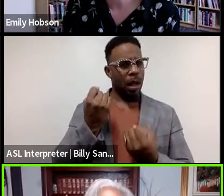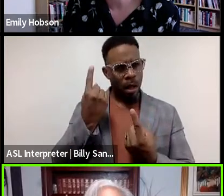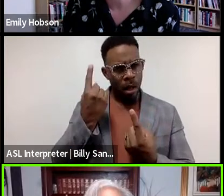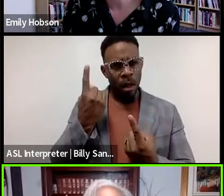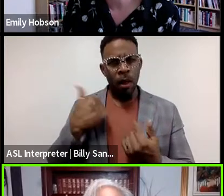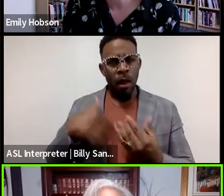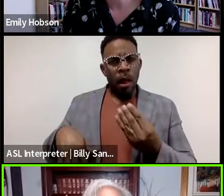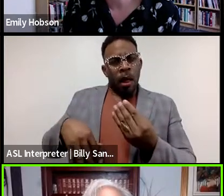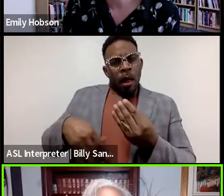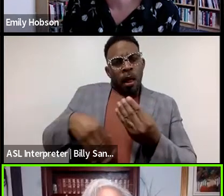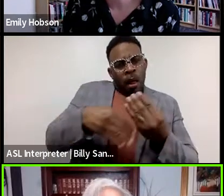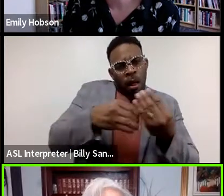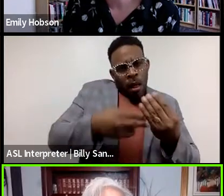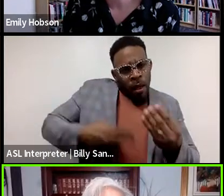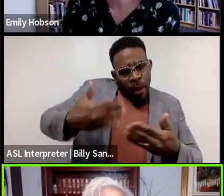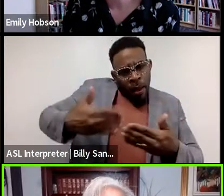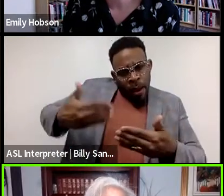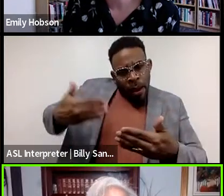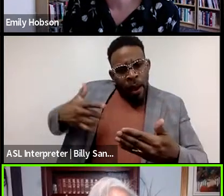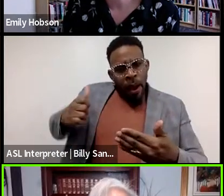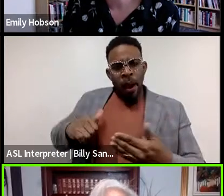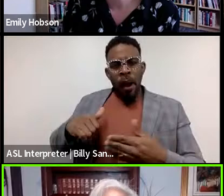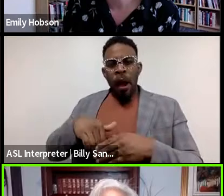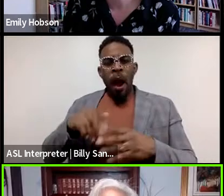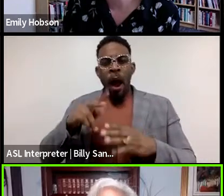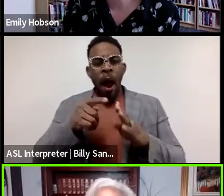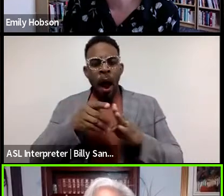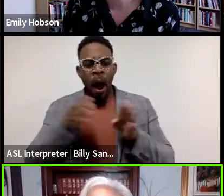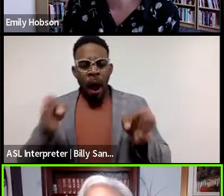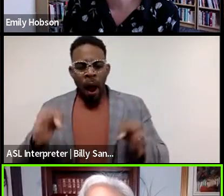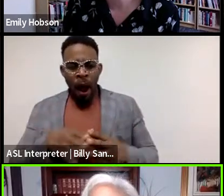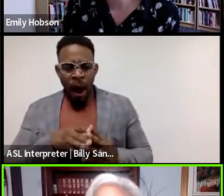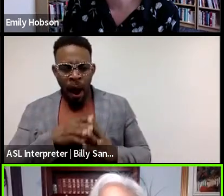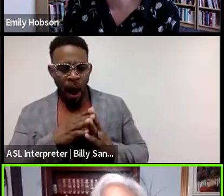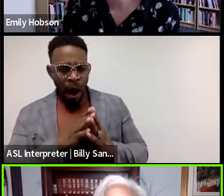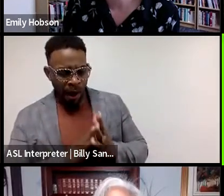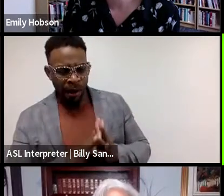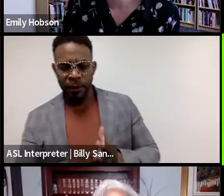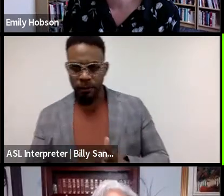I'm adding to the historiography in this period.